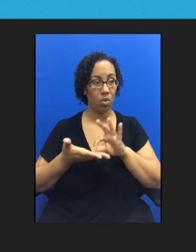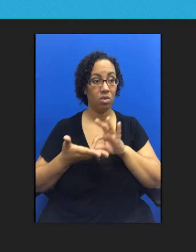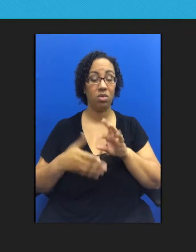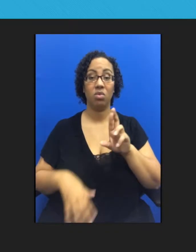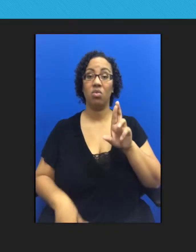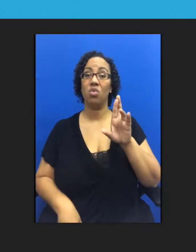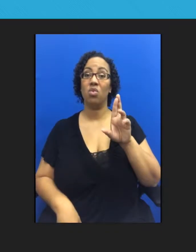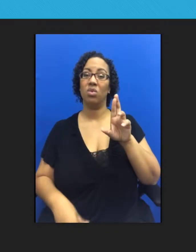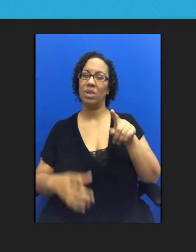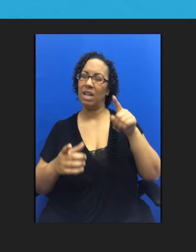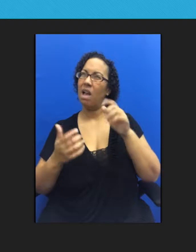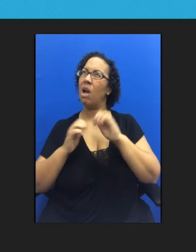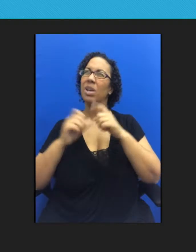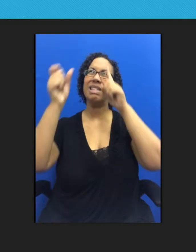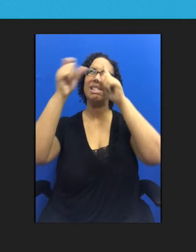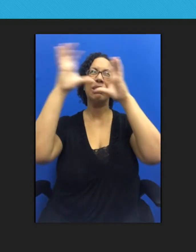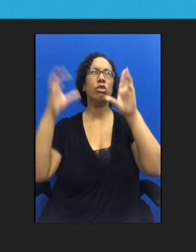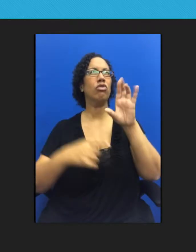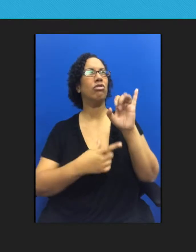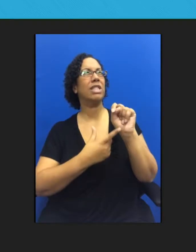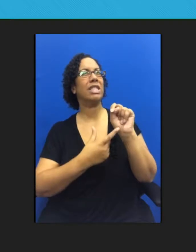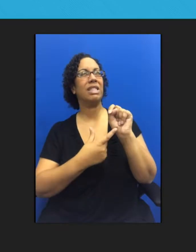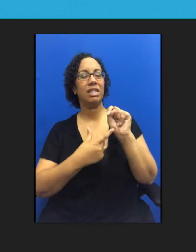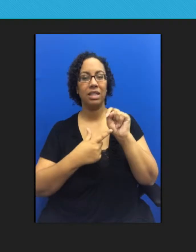receive varied RIT scores.